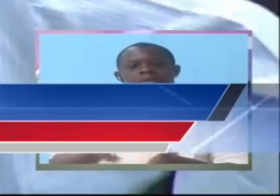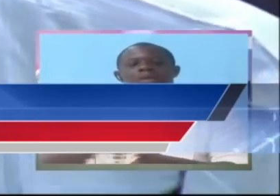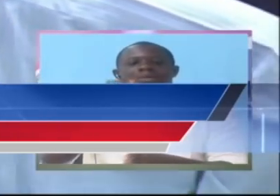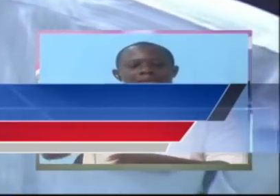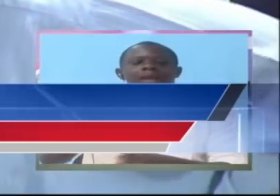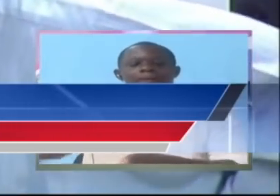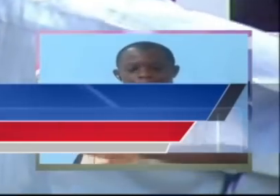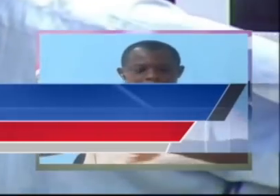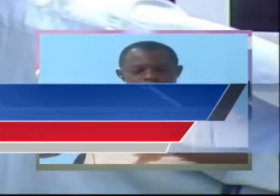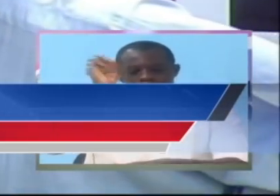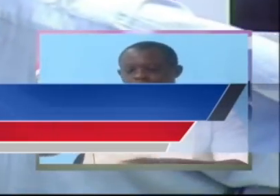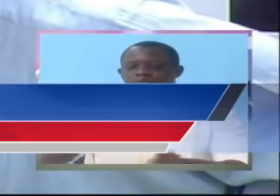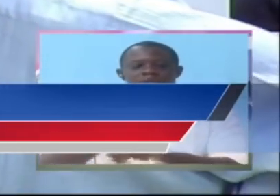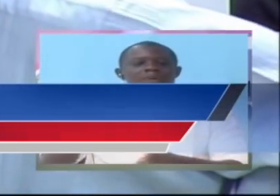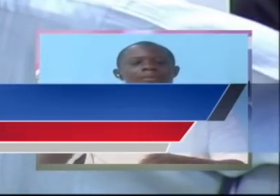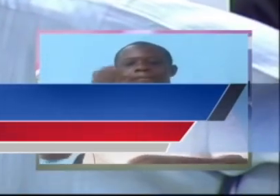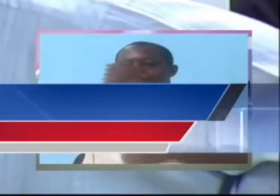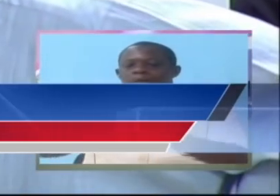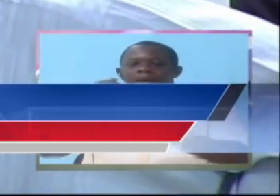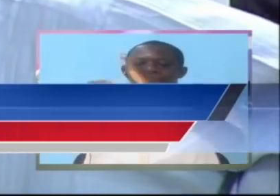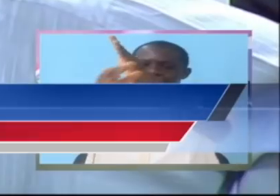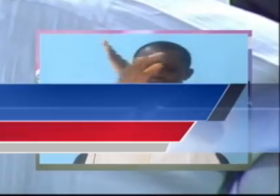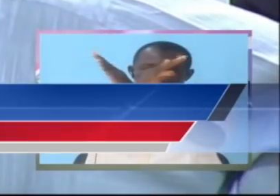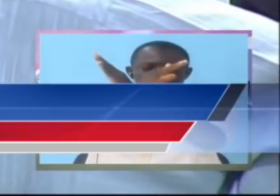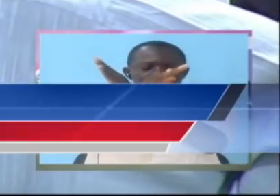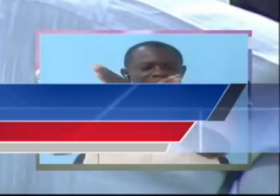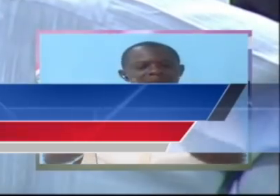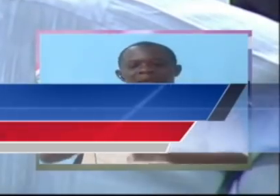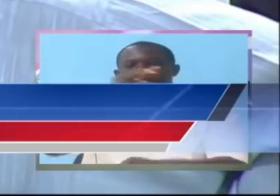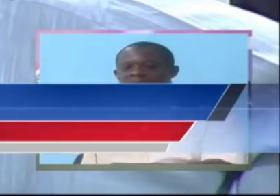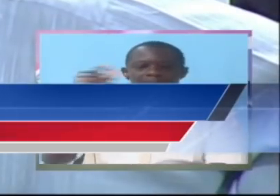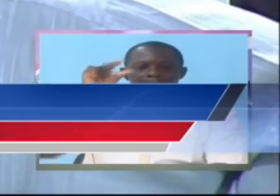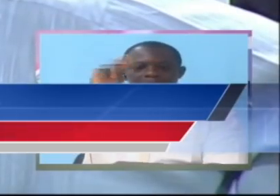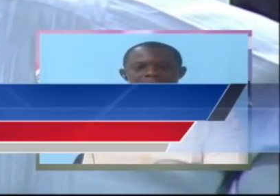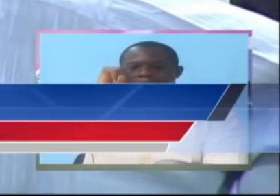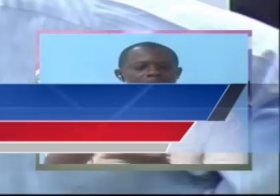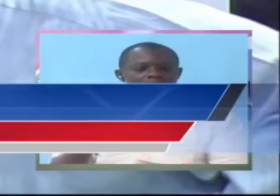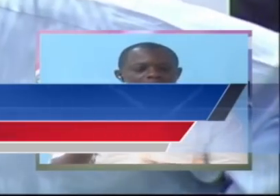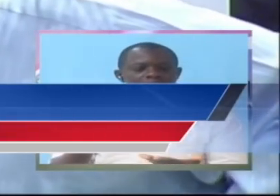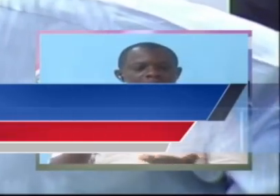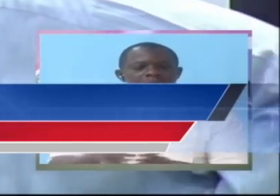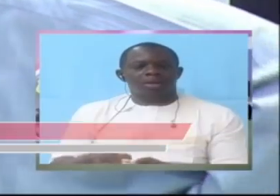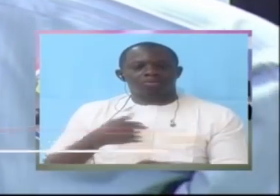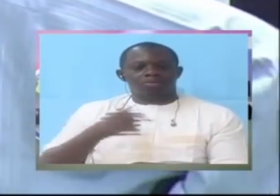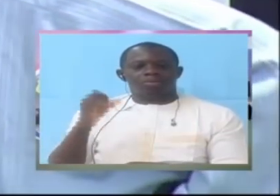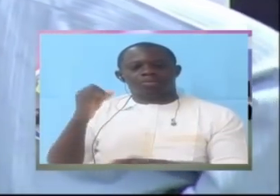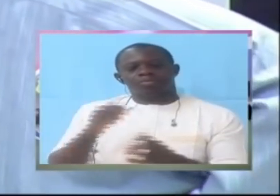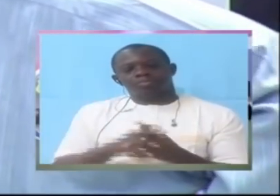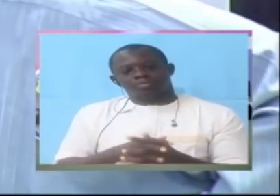That should be completely banned. The name NIA should not be named in this country again. I